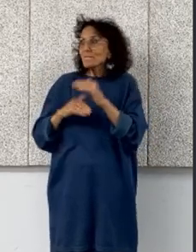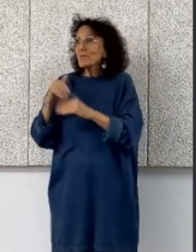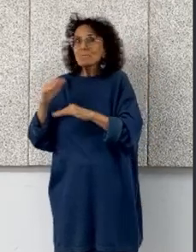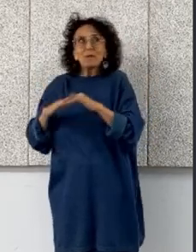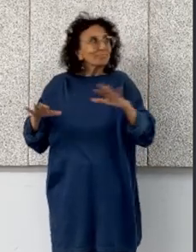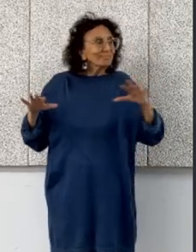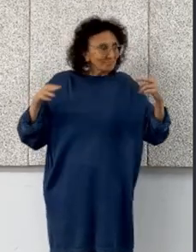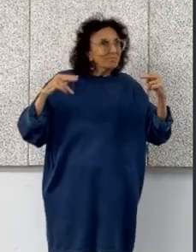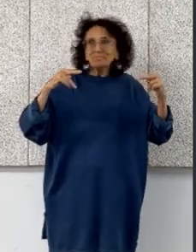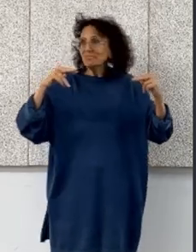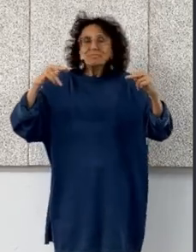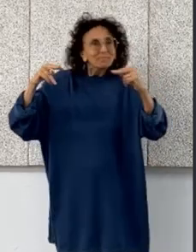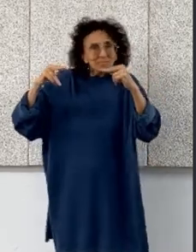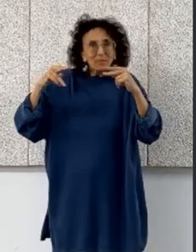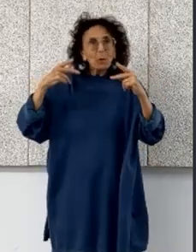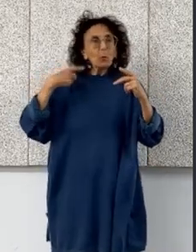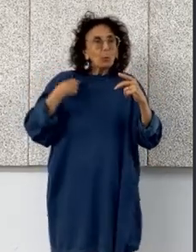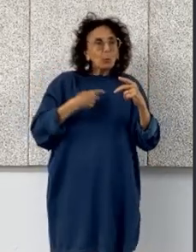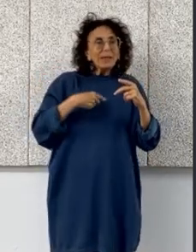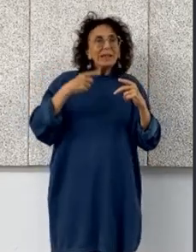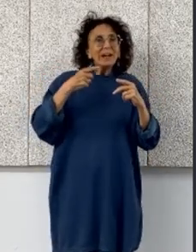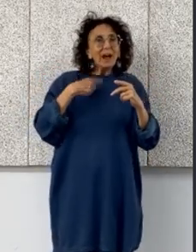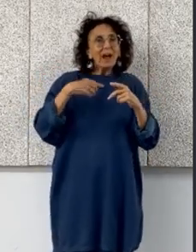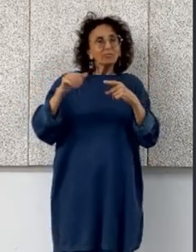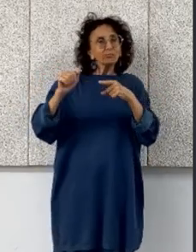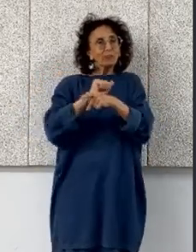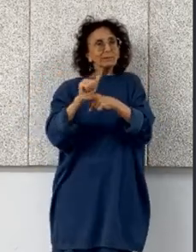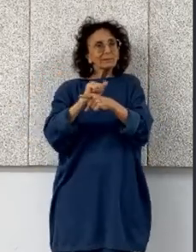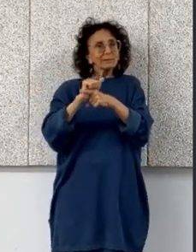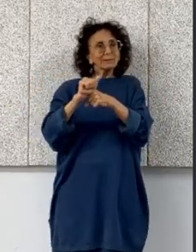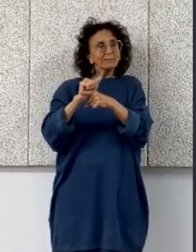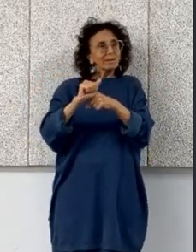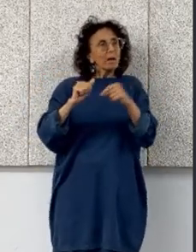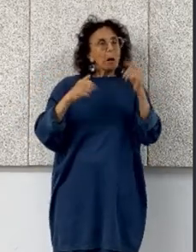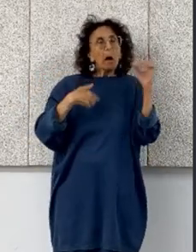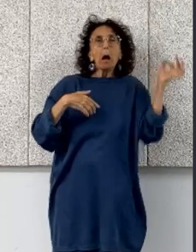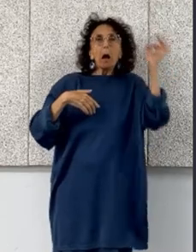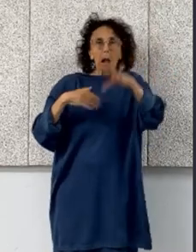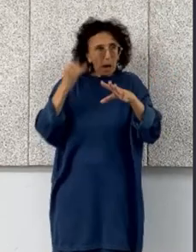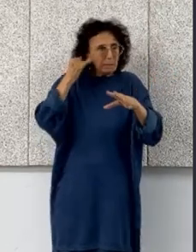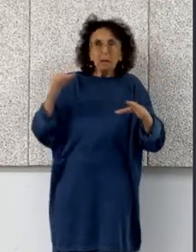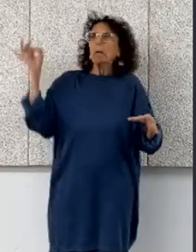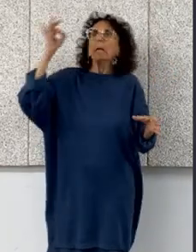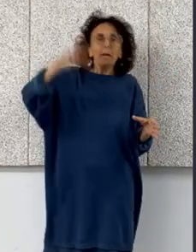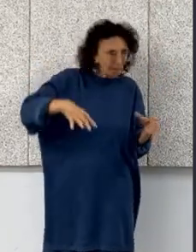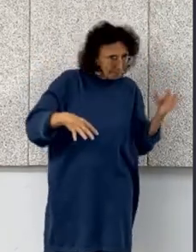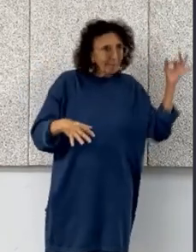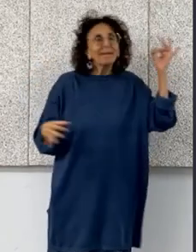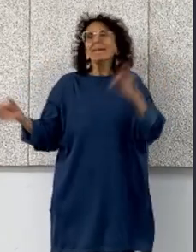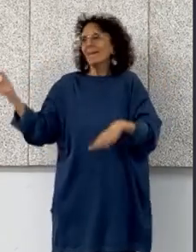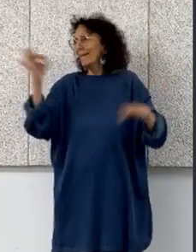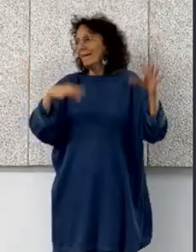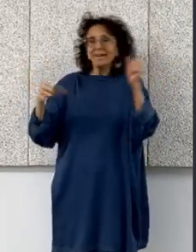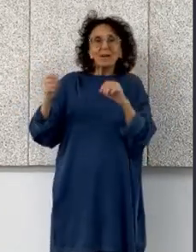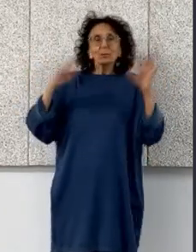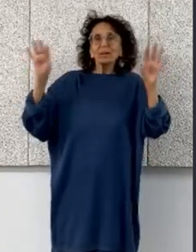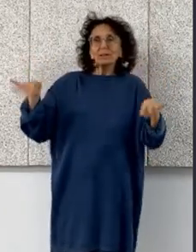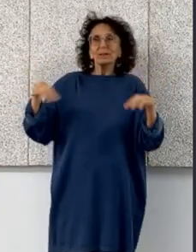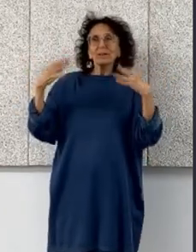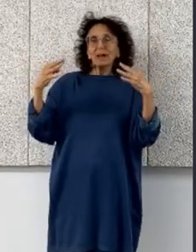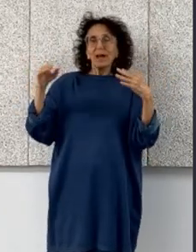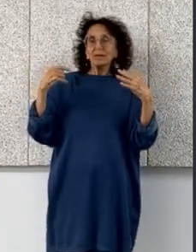everyone's worked the muscle of having good ideas. Mm-hmm. So when everyone turns and looks at me, I'm like,